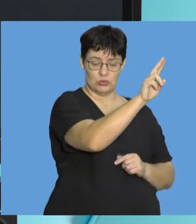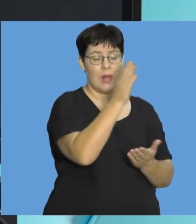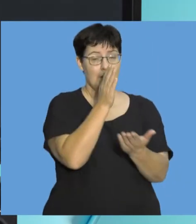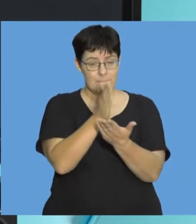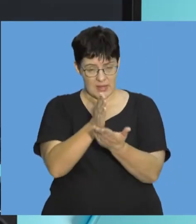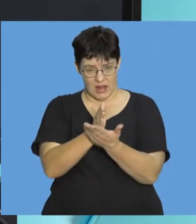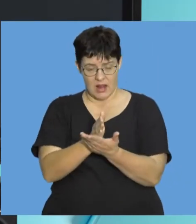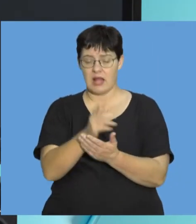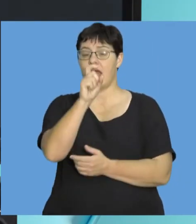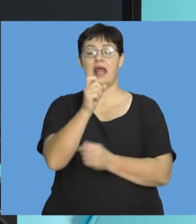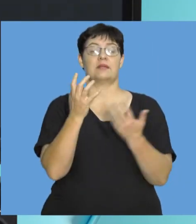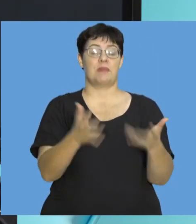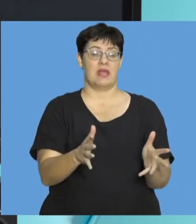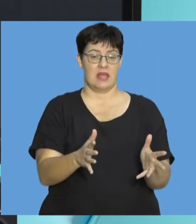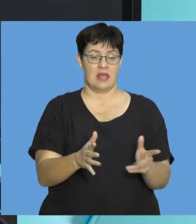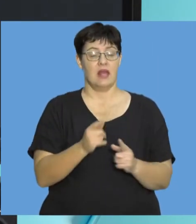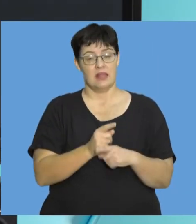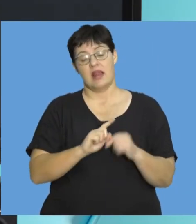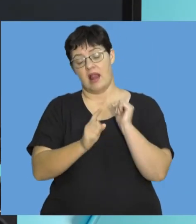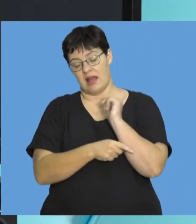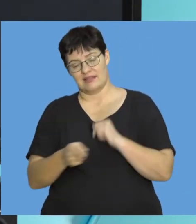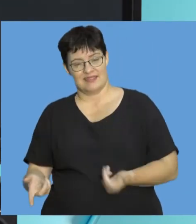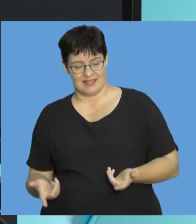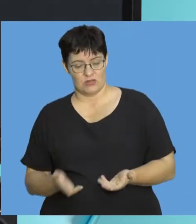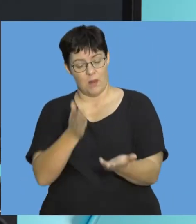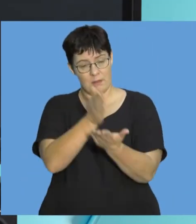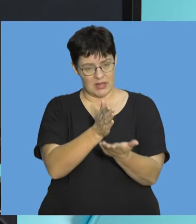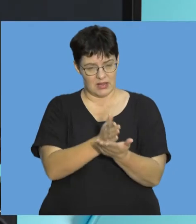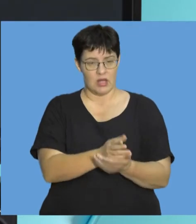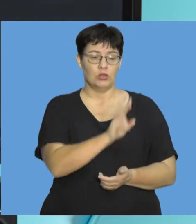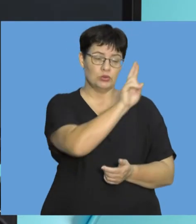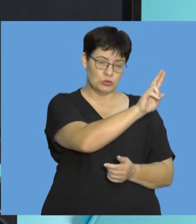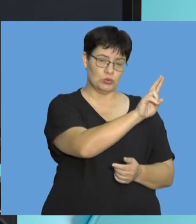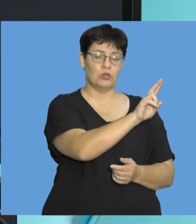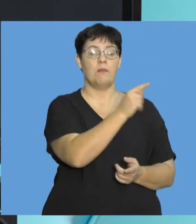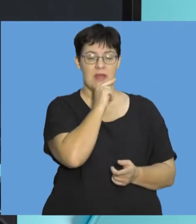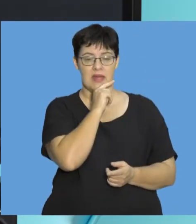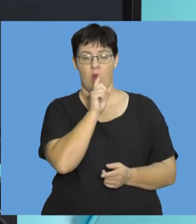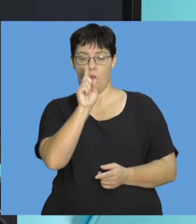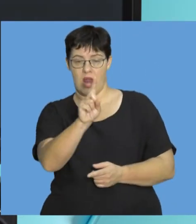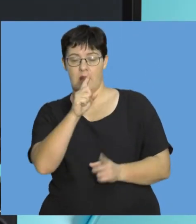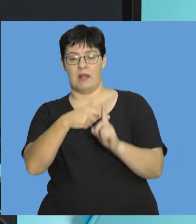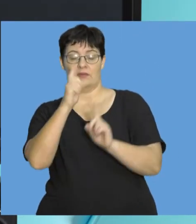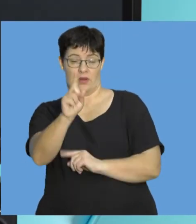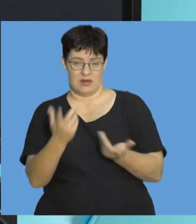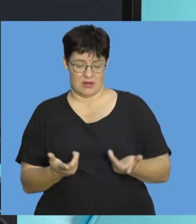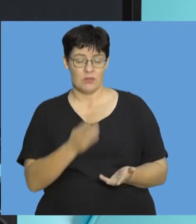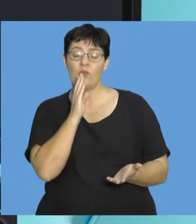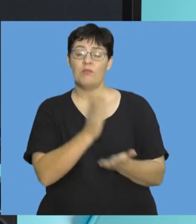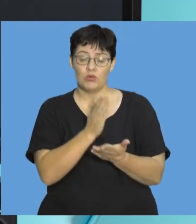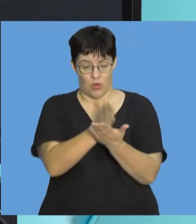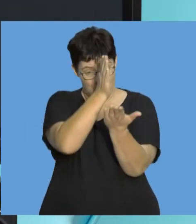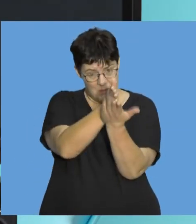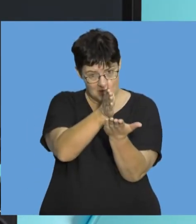The middle term is just x. The exponent is 1. Therefore, 2 is twice 1. That's what I really mean here. Always make